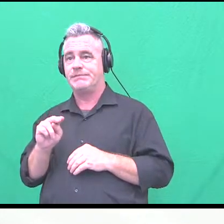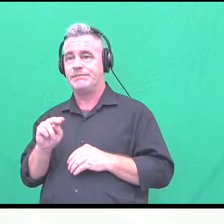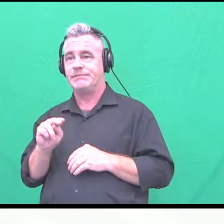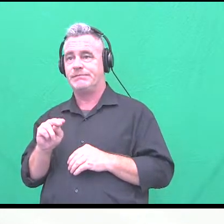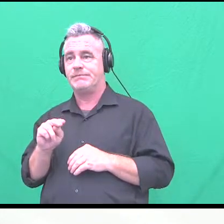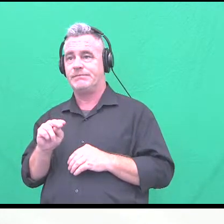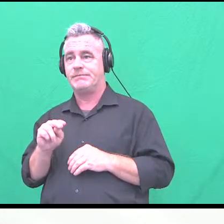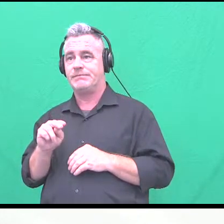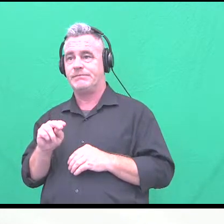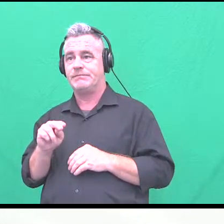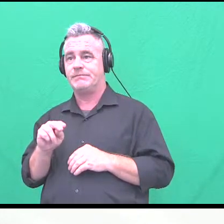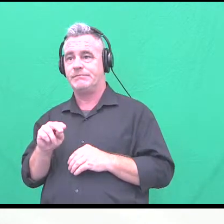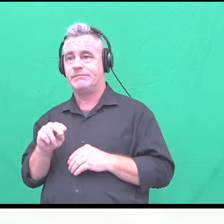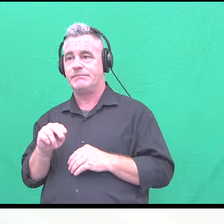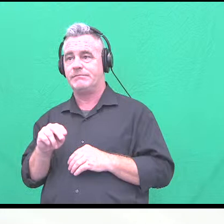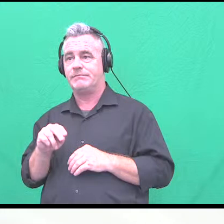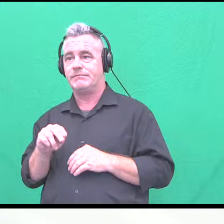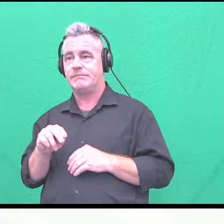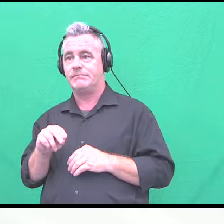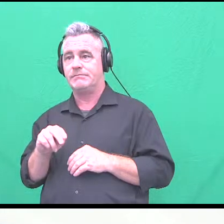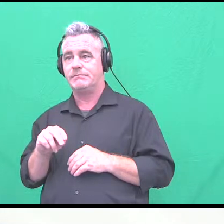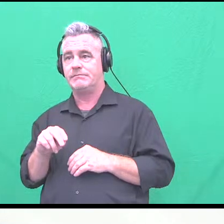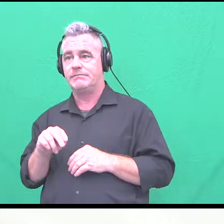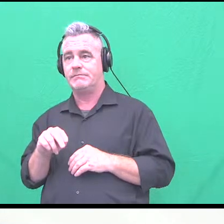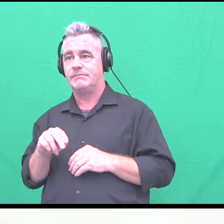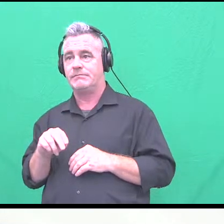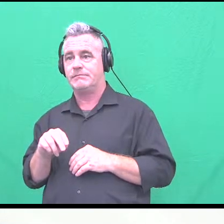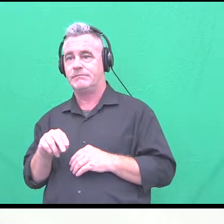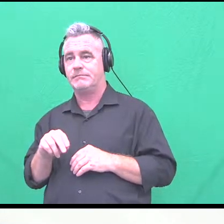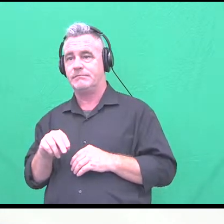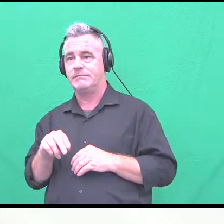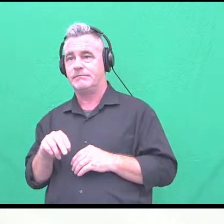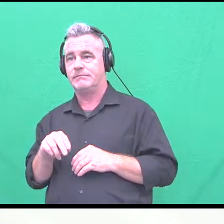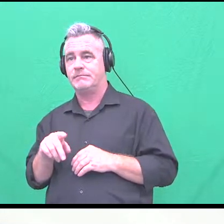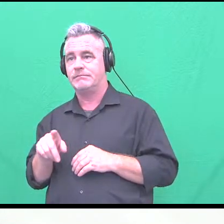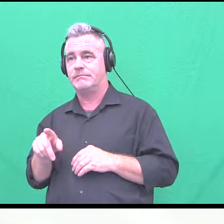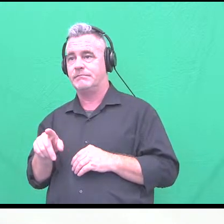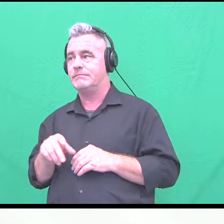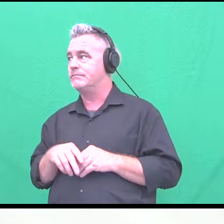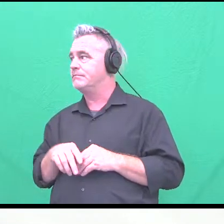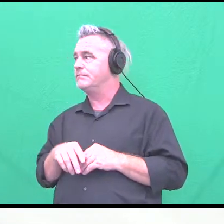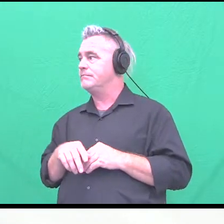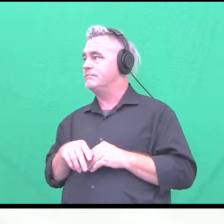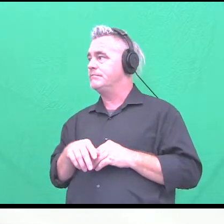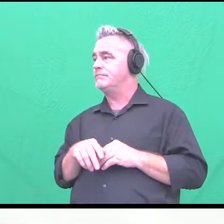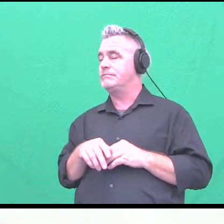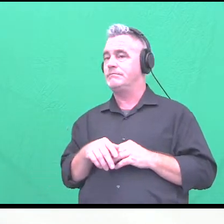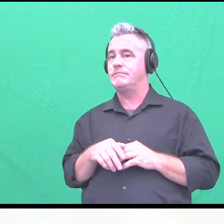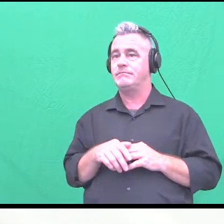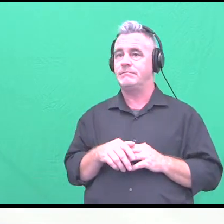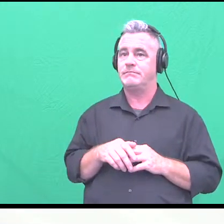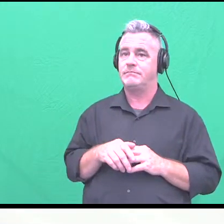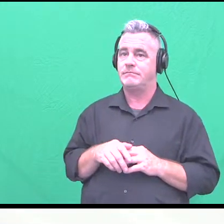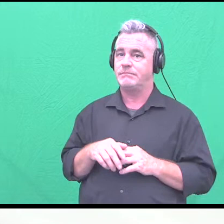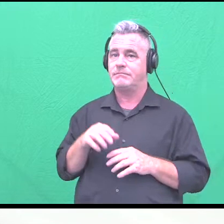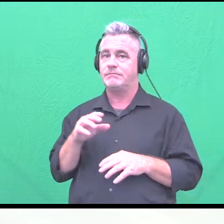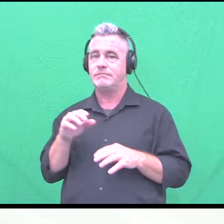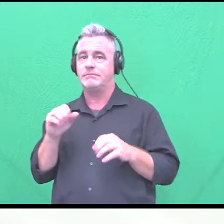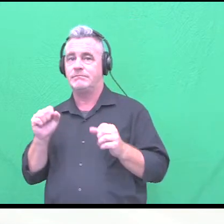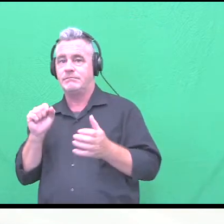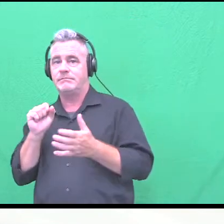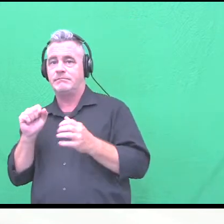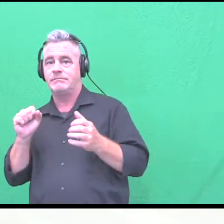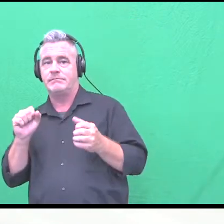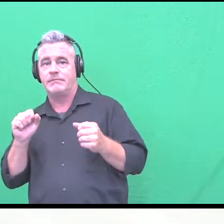our board clerk, Jarrell, you're going to recuse yourself from this one. Thank you. Approval of certificated and classified